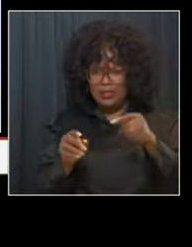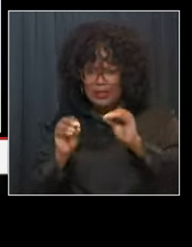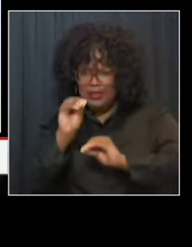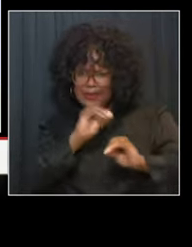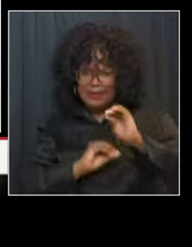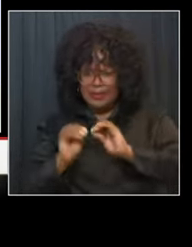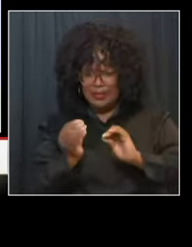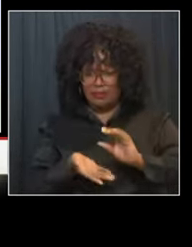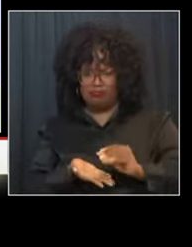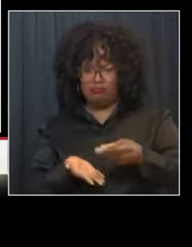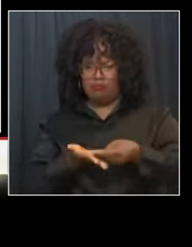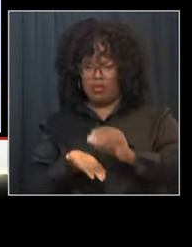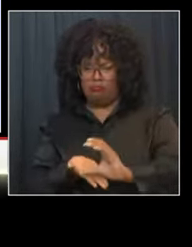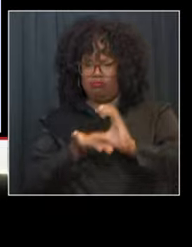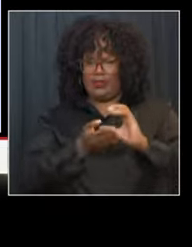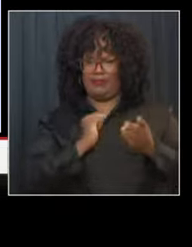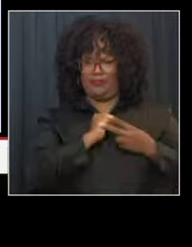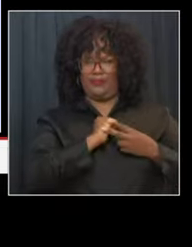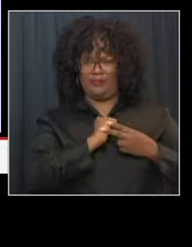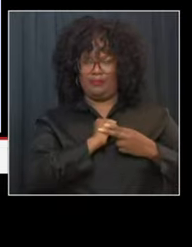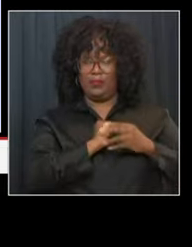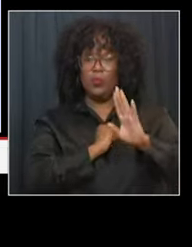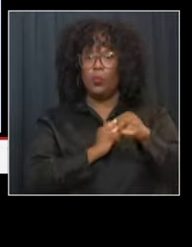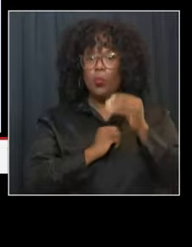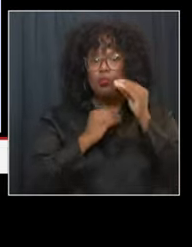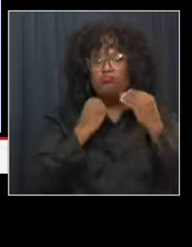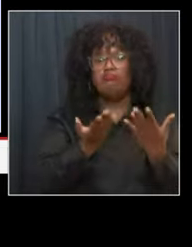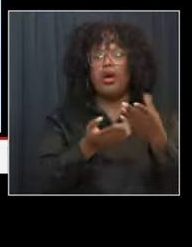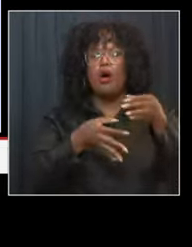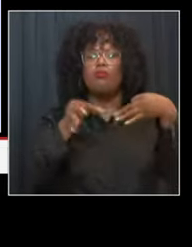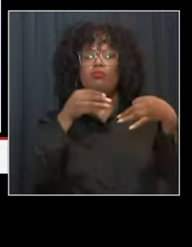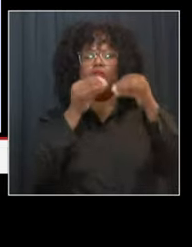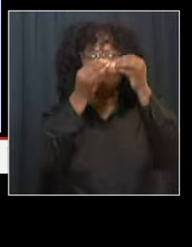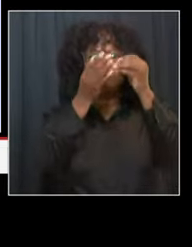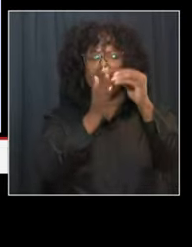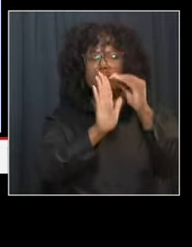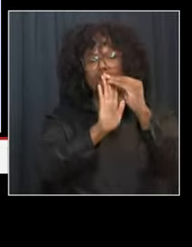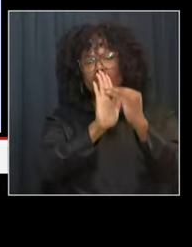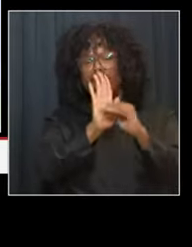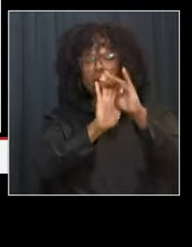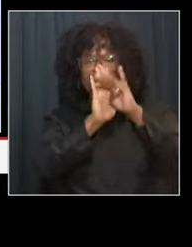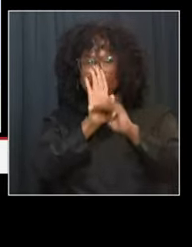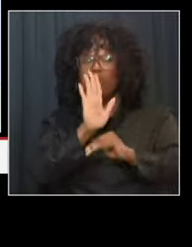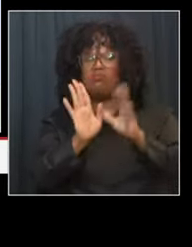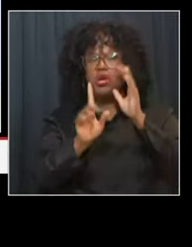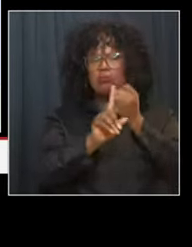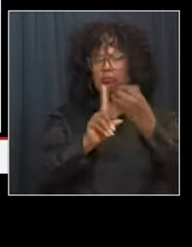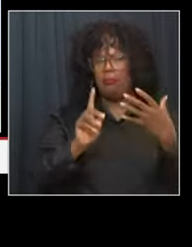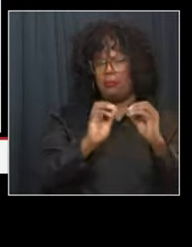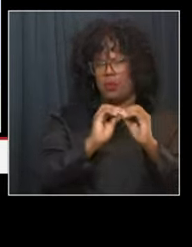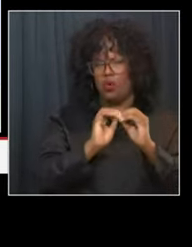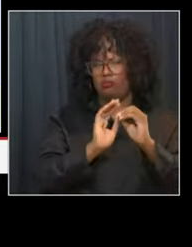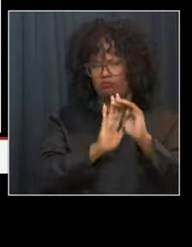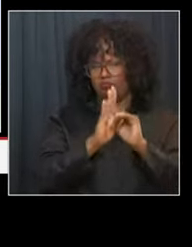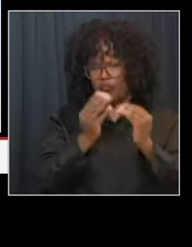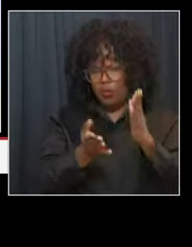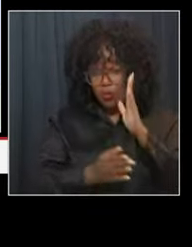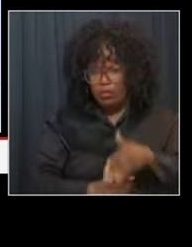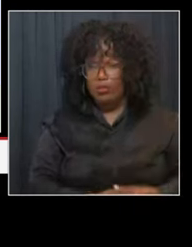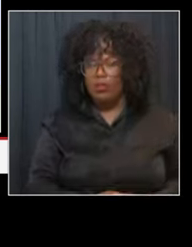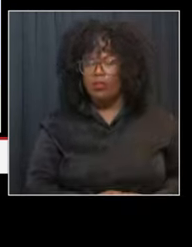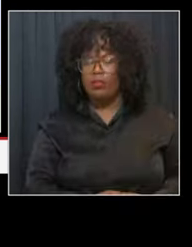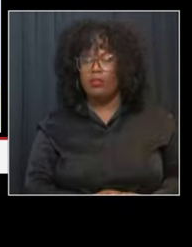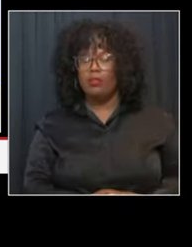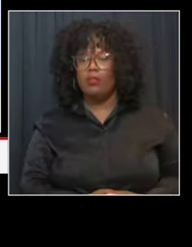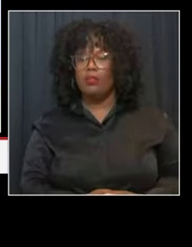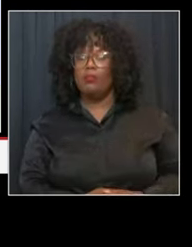council. We also shift, as Jenny has already mentioned, some of our workforce obligations into 26